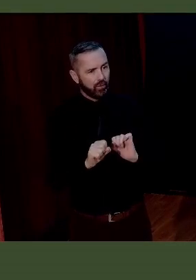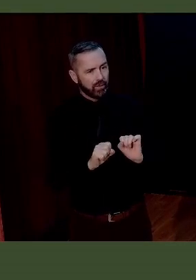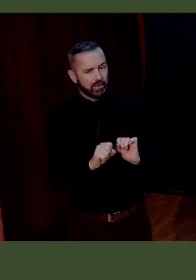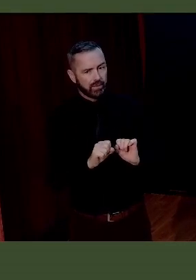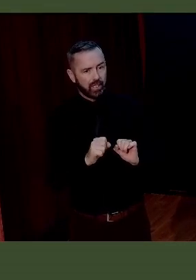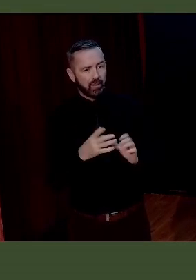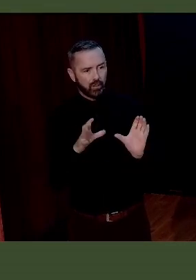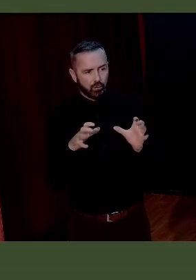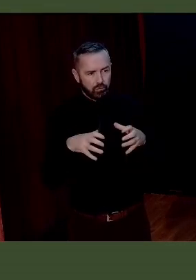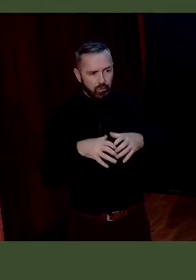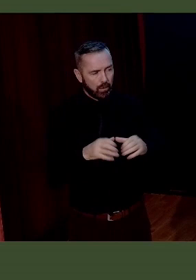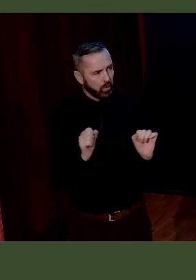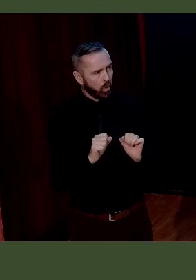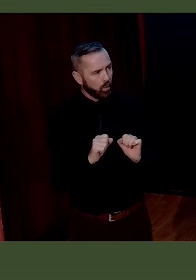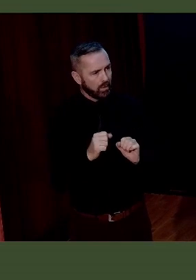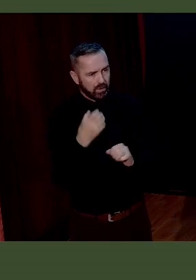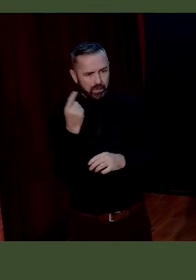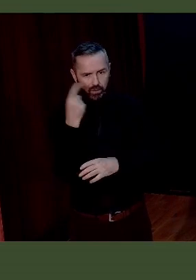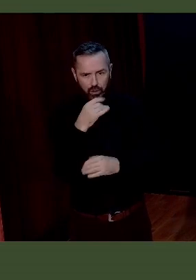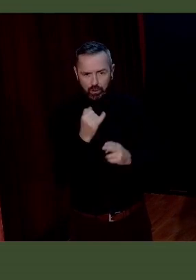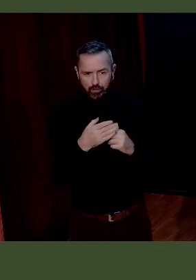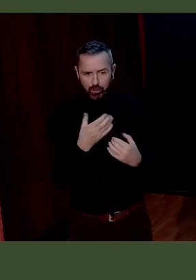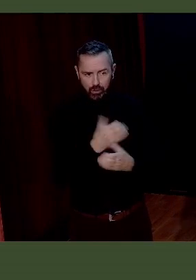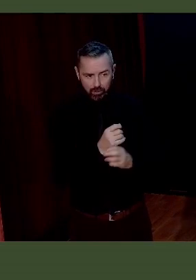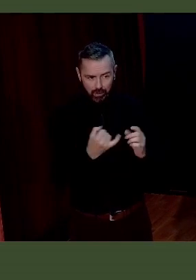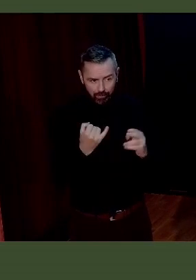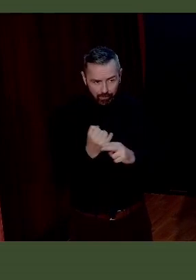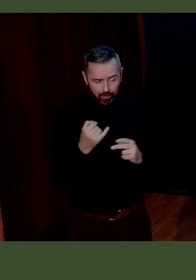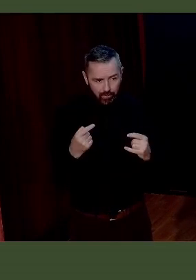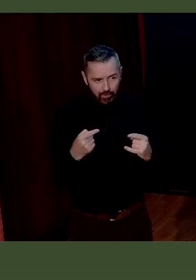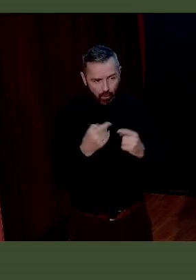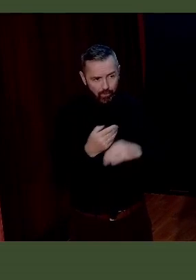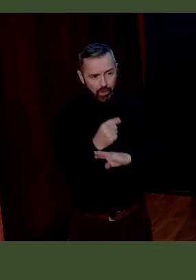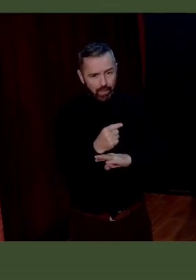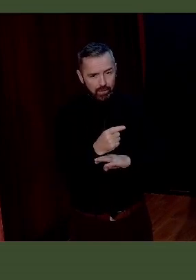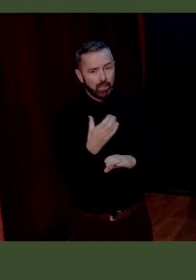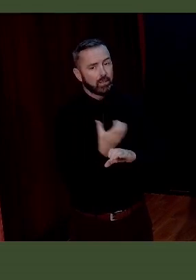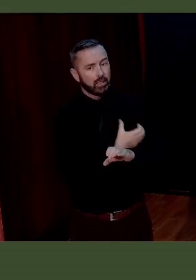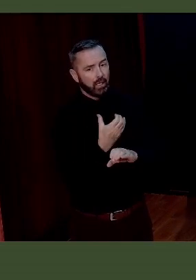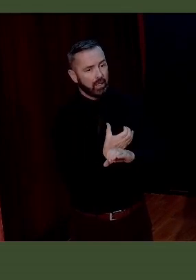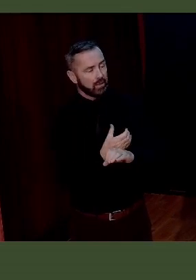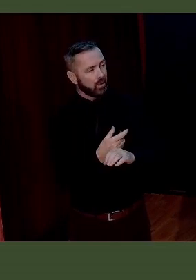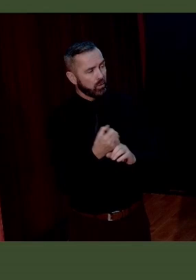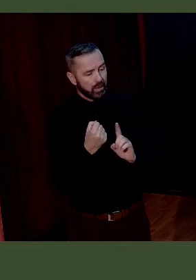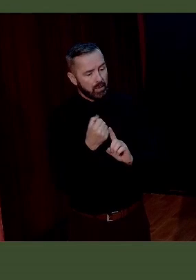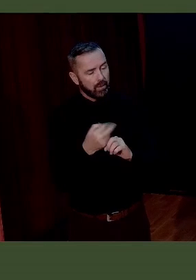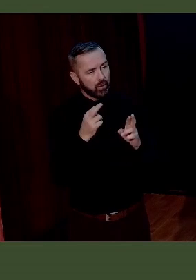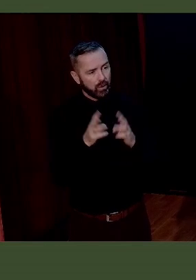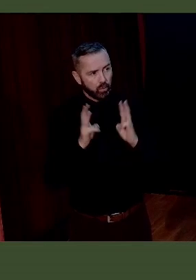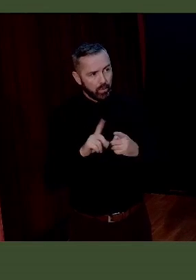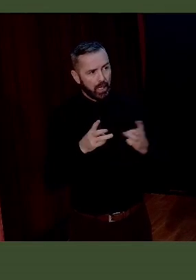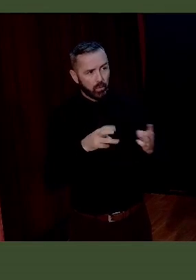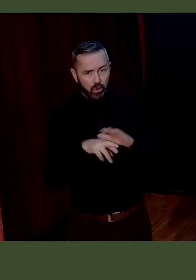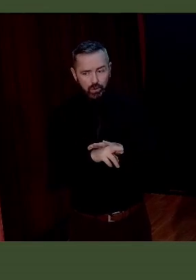crowded, cold, unsanitary schools for their children. She continued, despite health challenges, to campaign for the rights of women and the rights